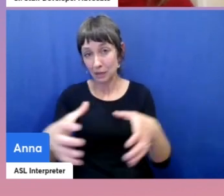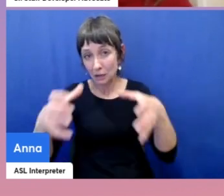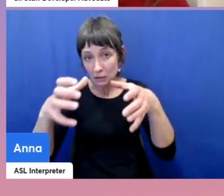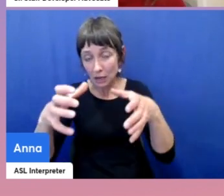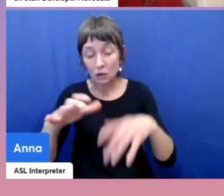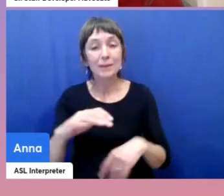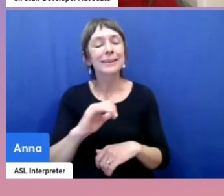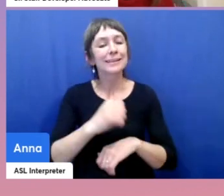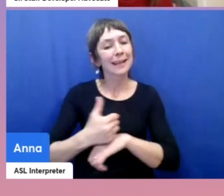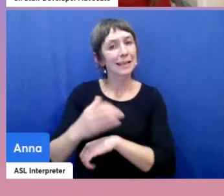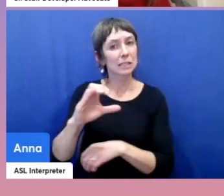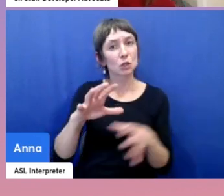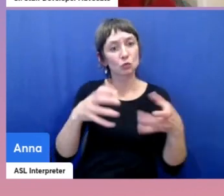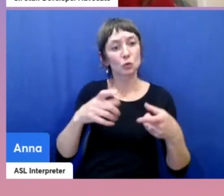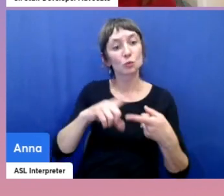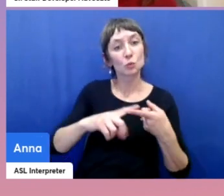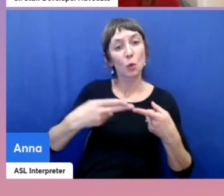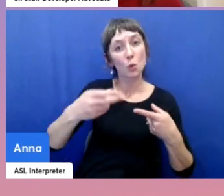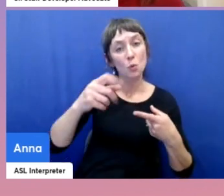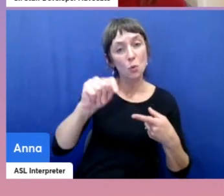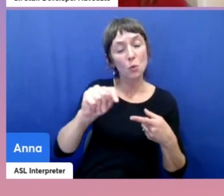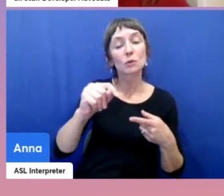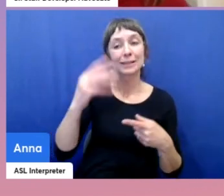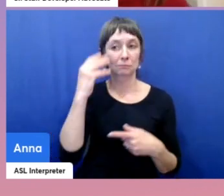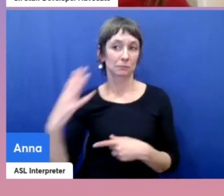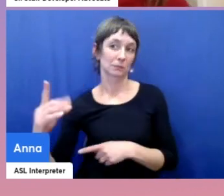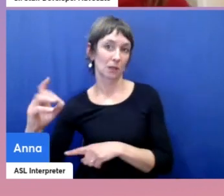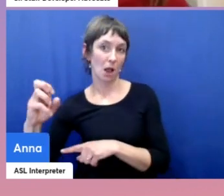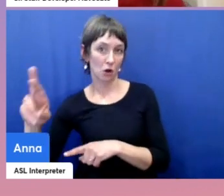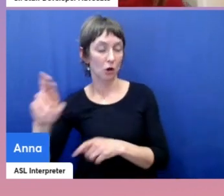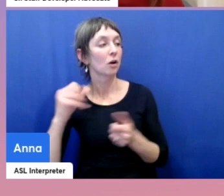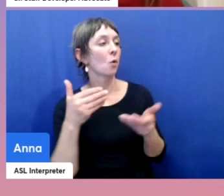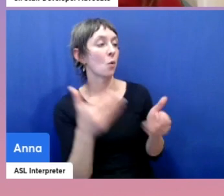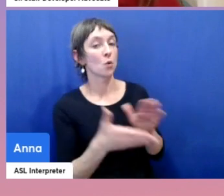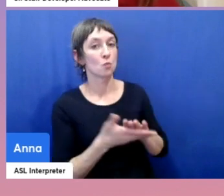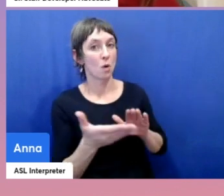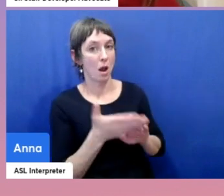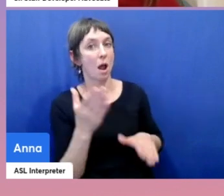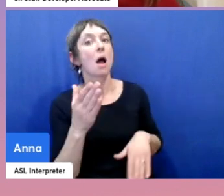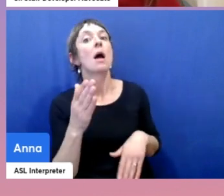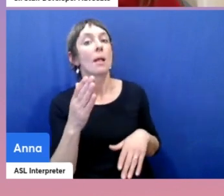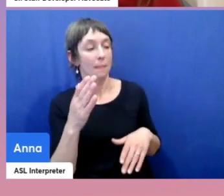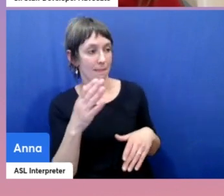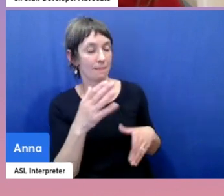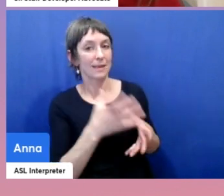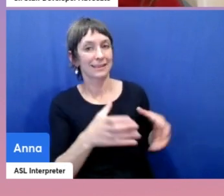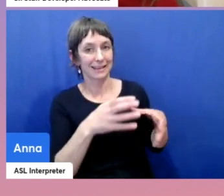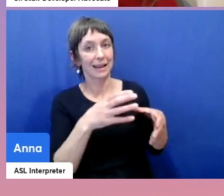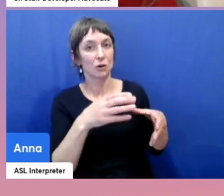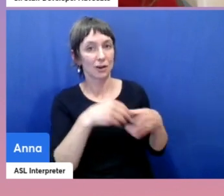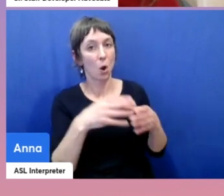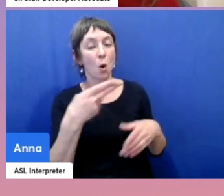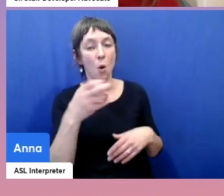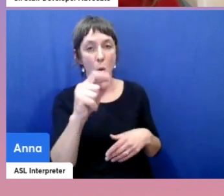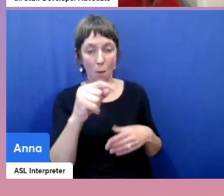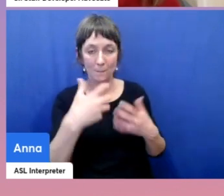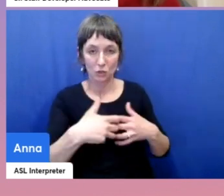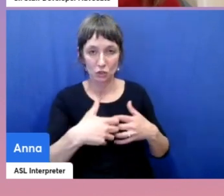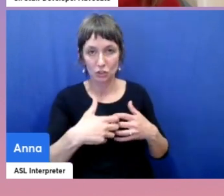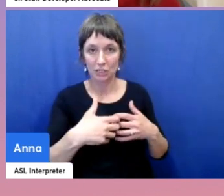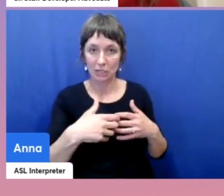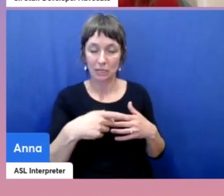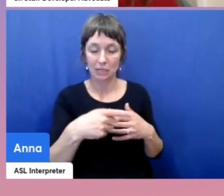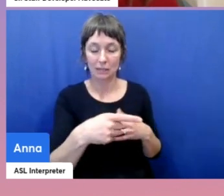cgroups ns to host tells Docker to run the container in the host machine's cgroup namespace. And according